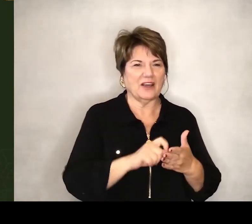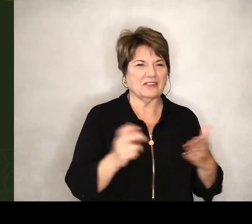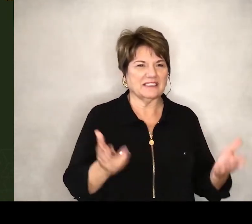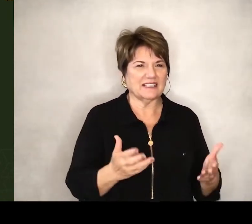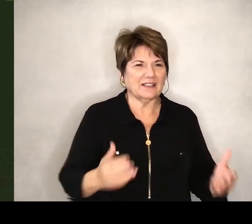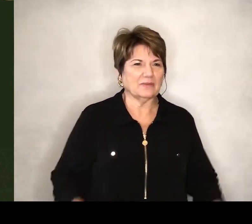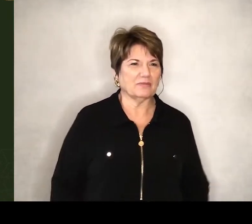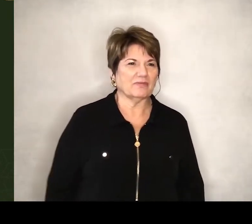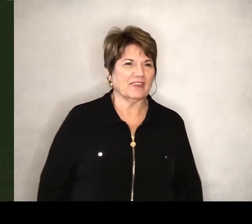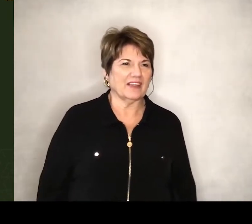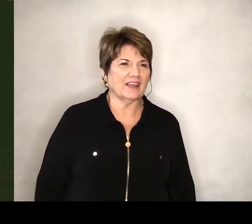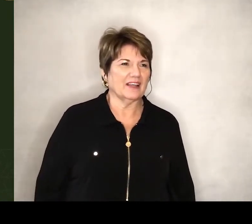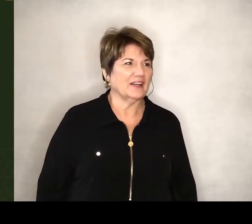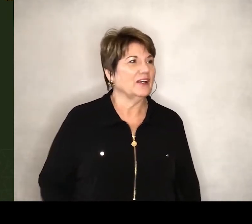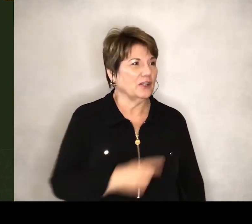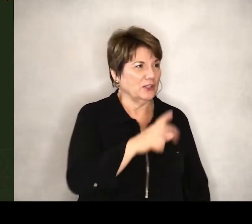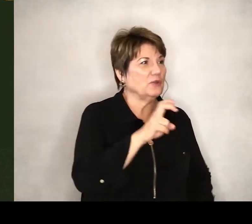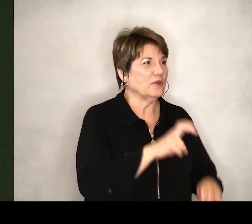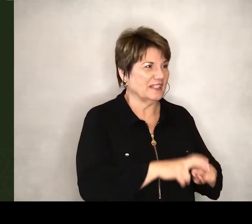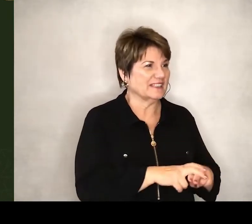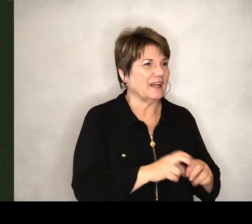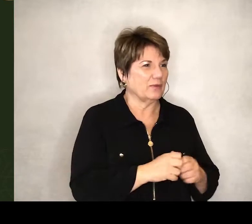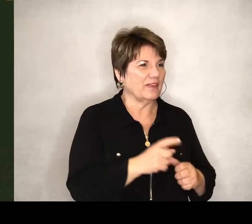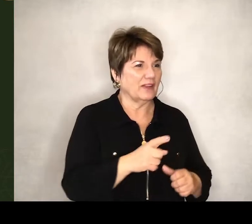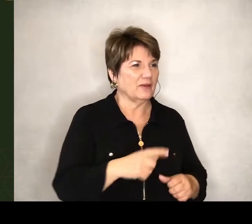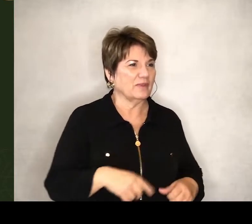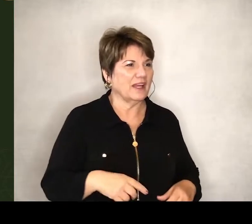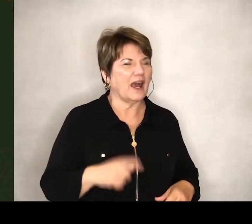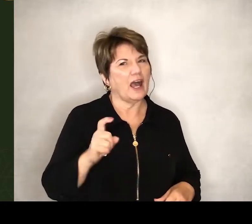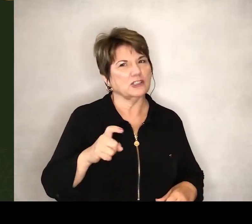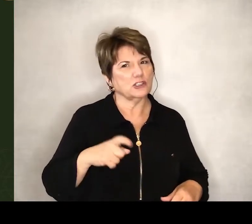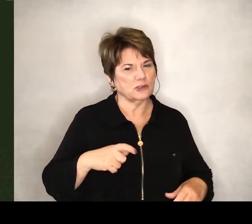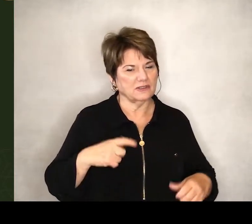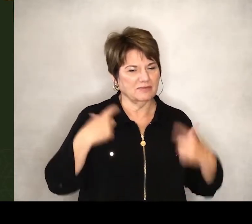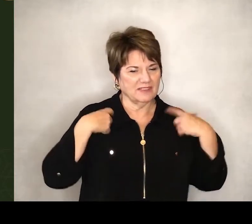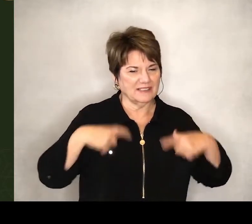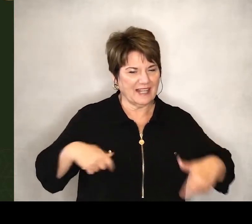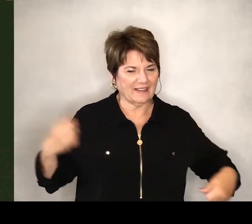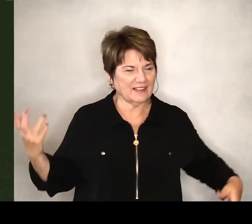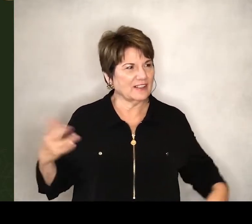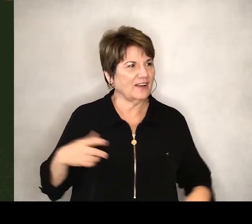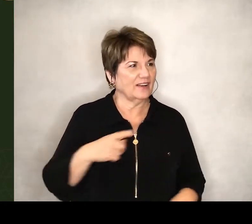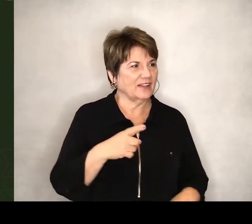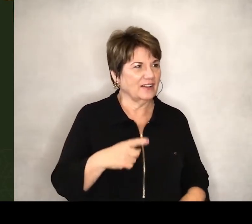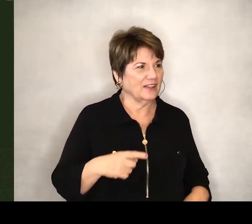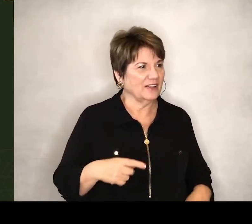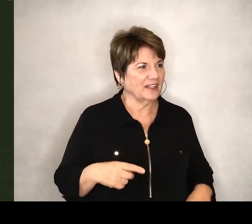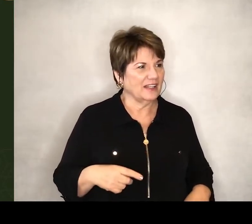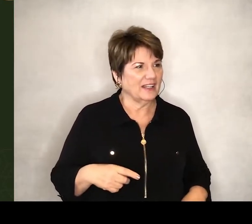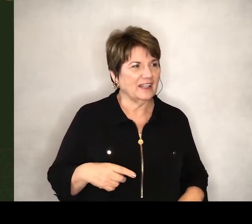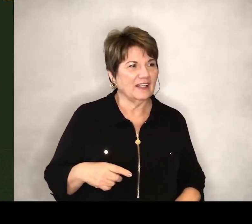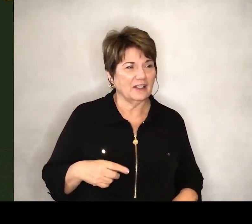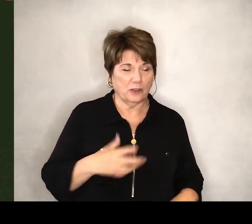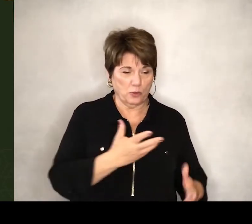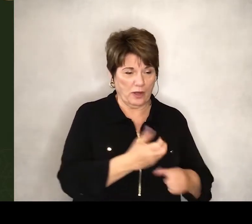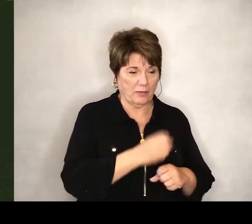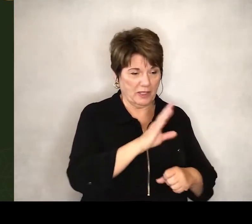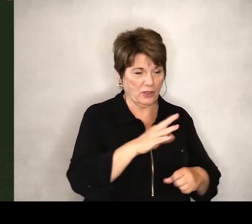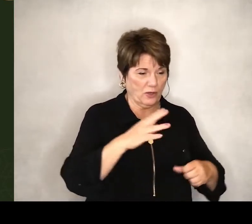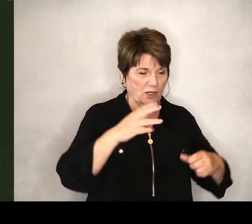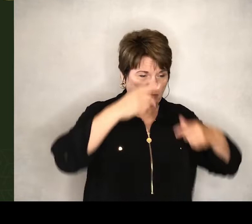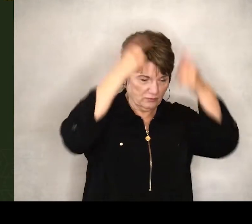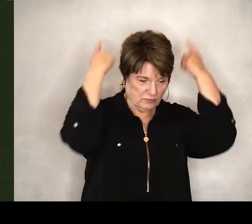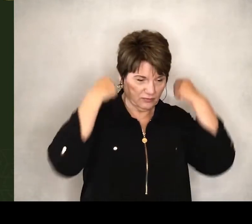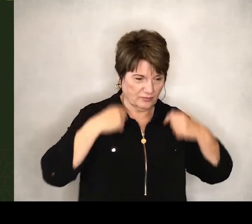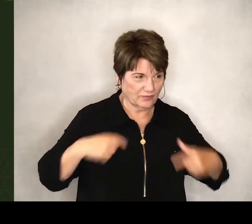Good. You can sit down with the opening. I probably should take this off for the next. There you go. You're fine. You want me to take yours? Yeah, that'd be great. I'd be happy to take